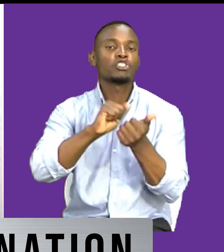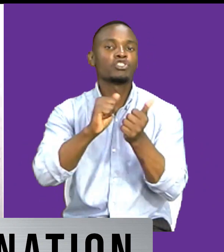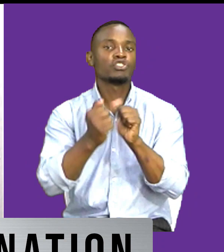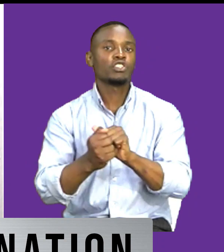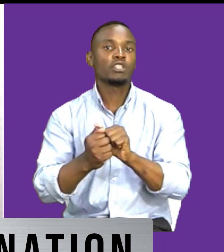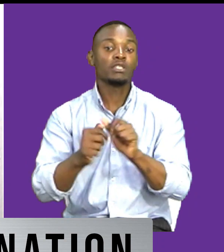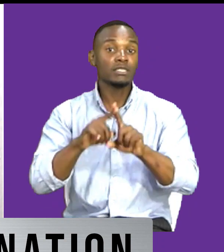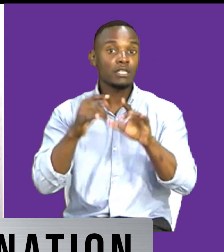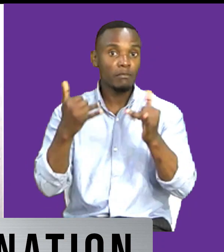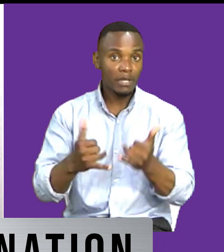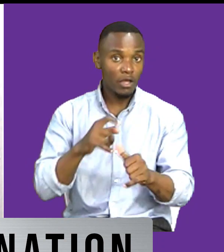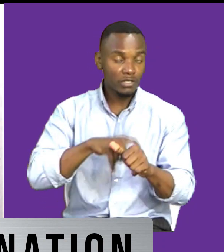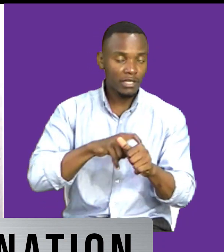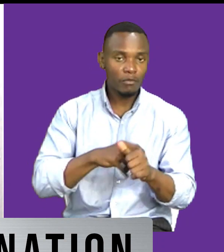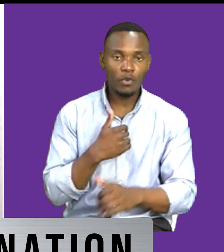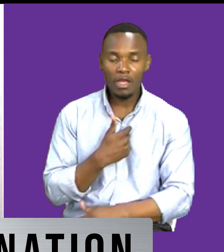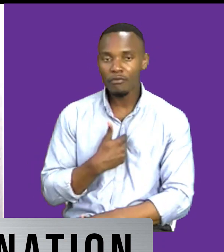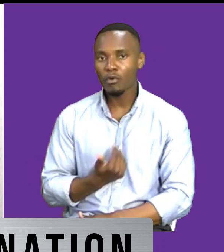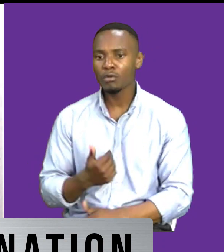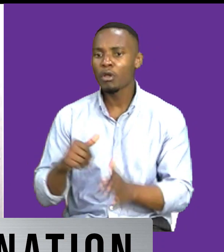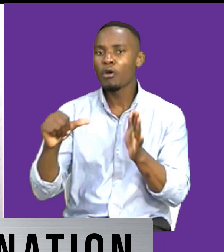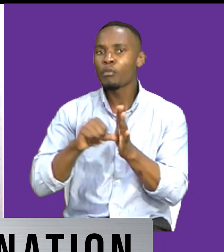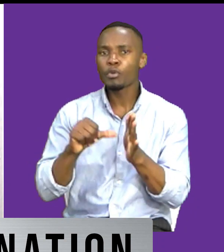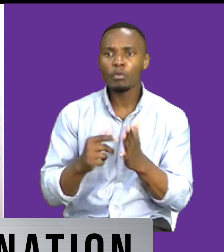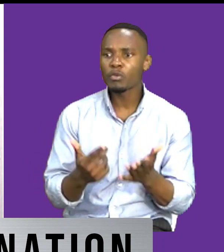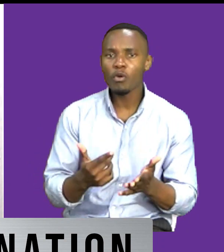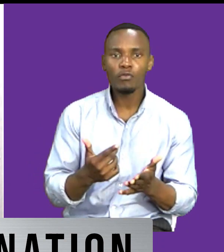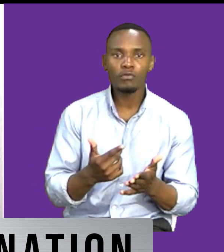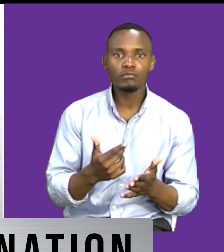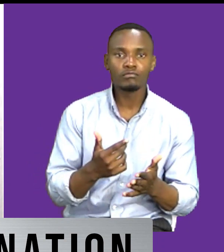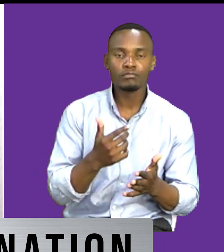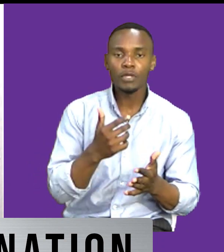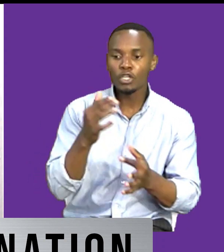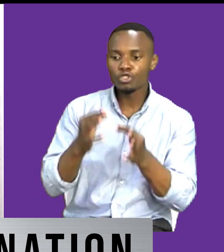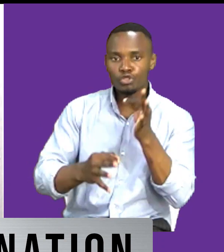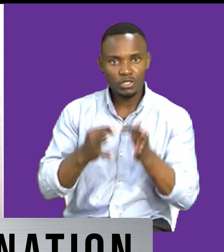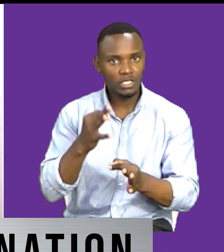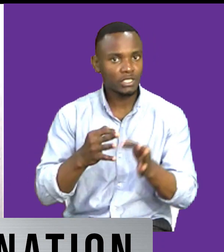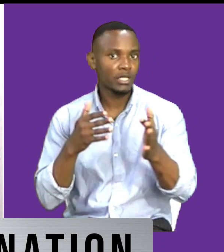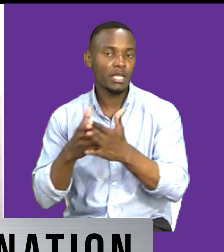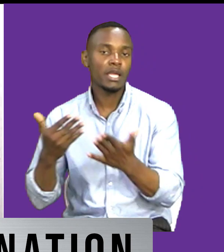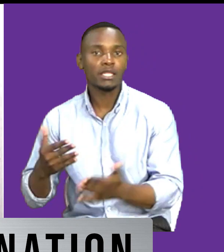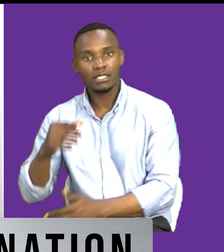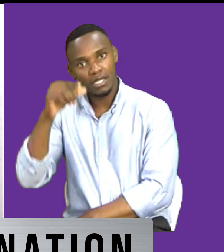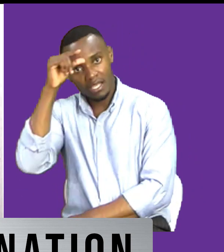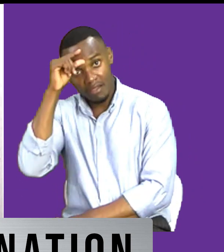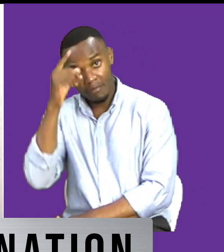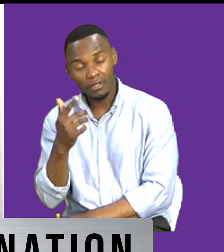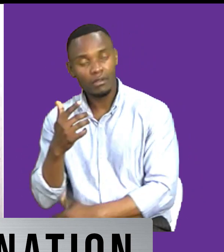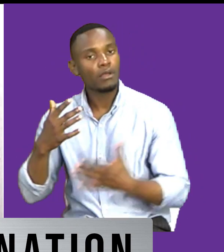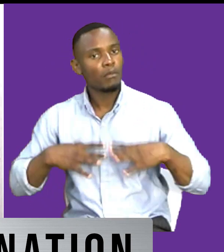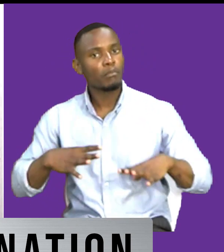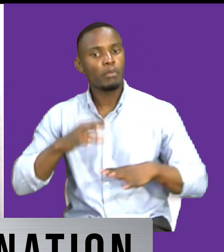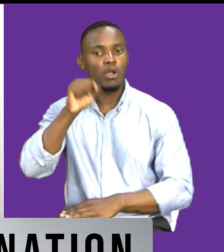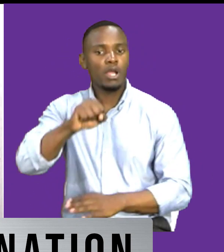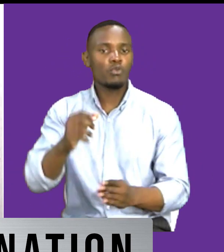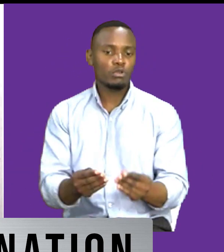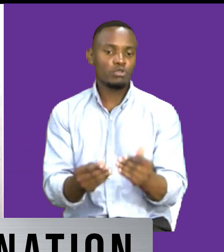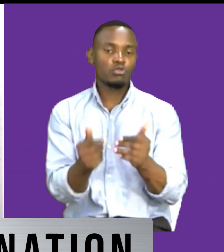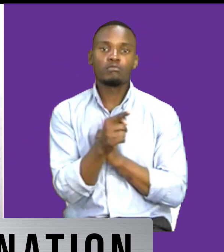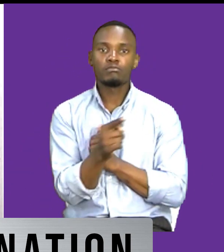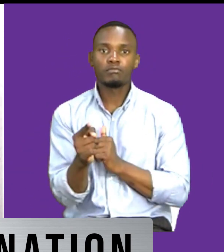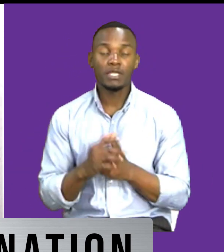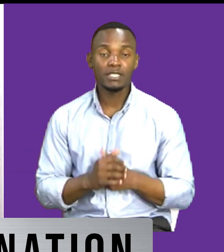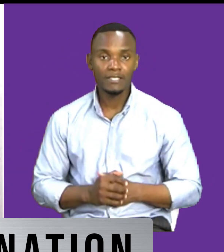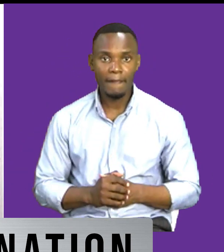we are facing situations, judiciary versus executive, the people can come in and basically deal with this question. You know, the question has